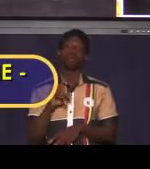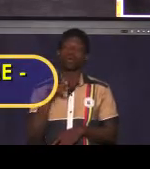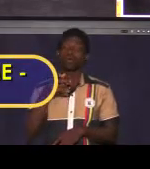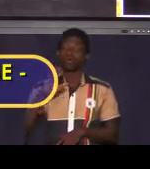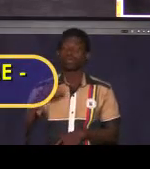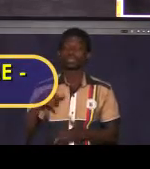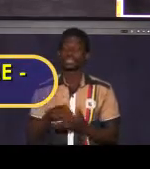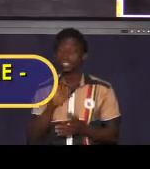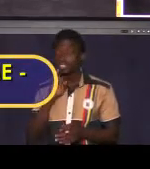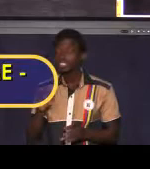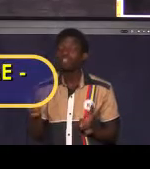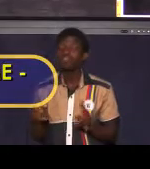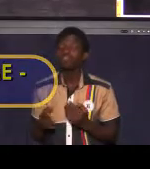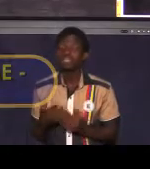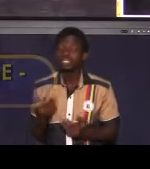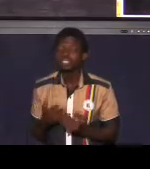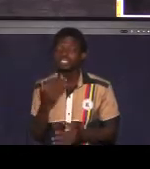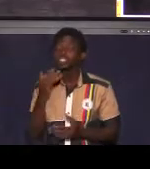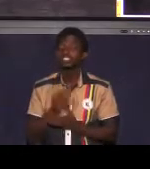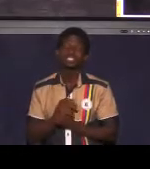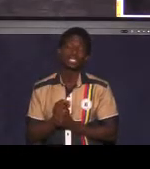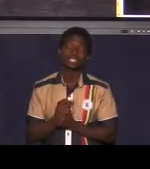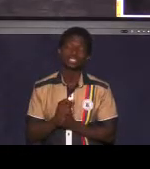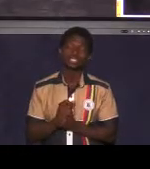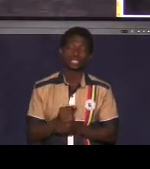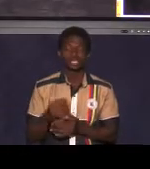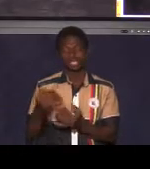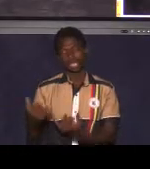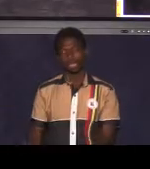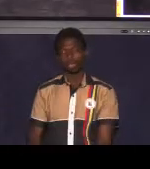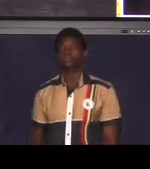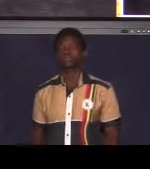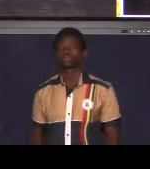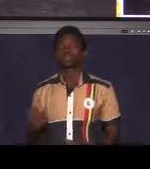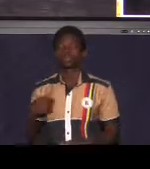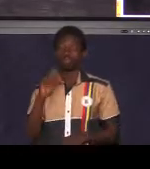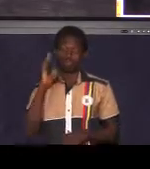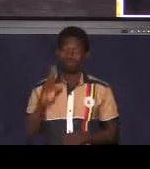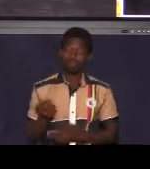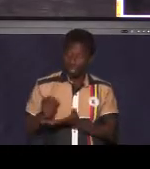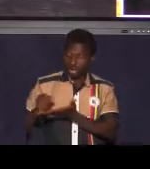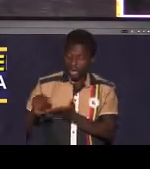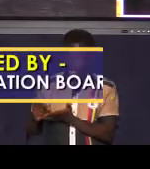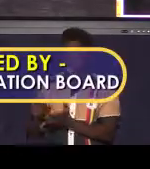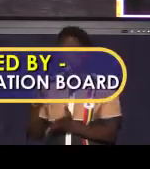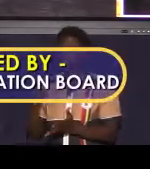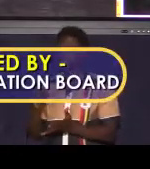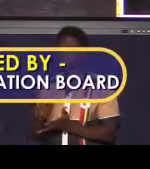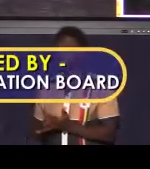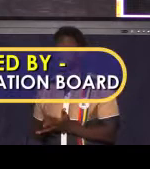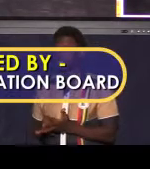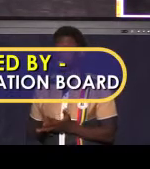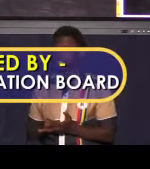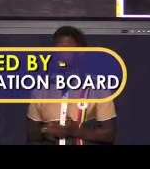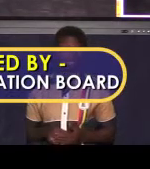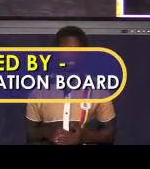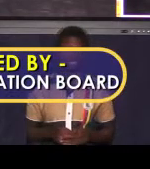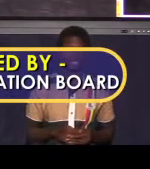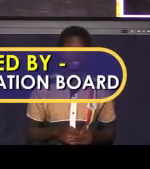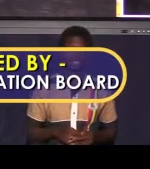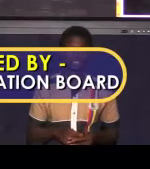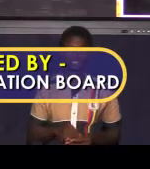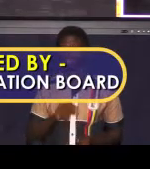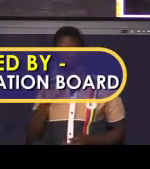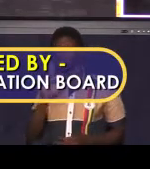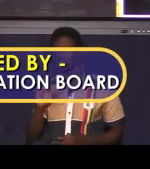Well, it's also very easy. It's also very easy. Now, we will write this as 43 hundredth